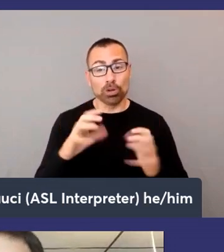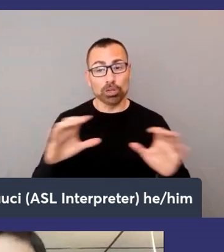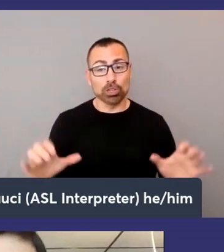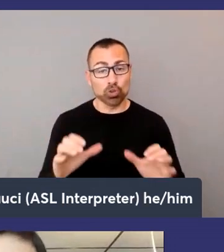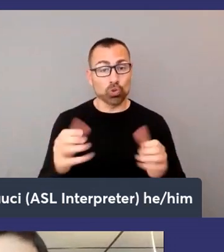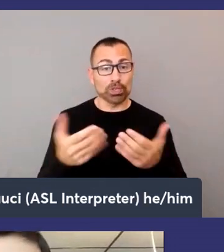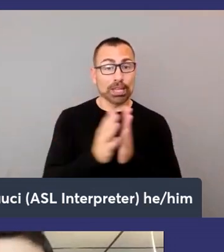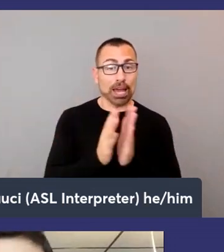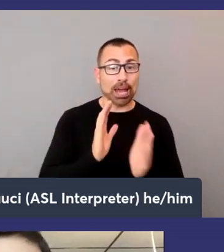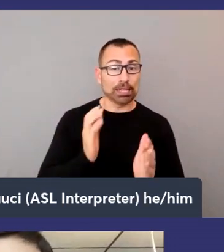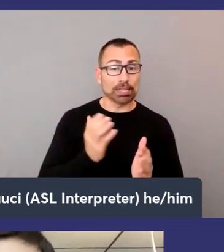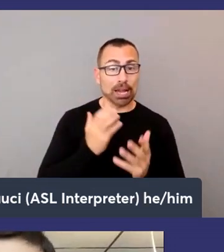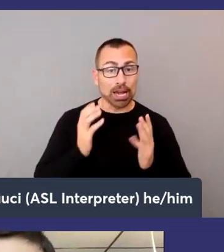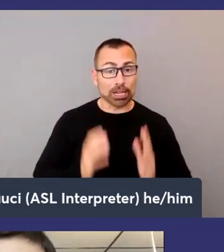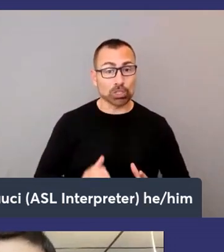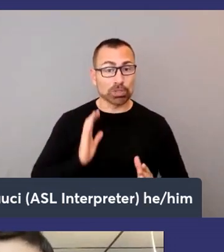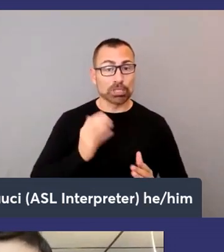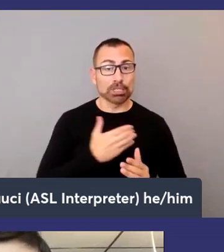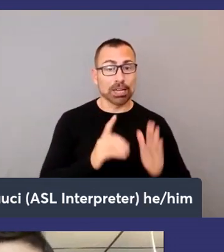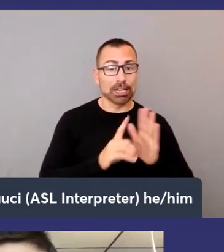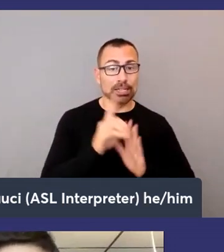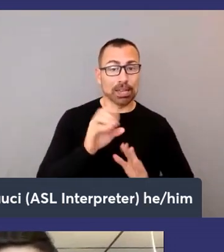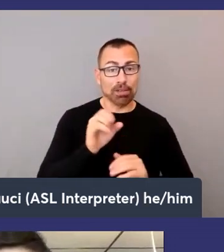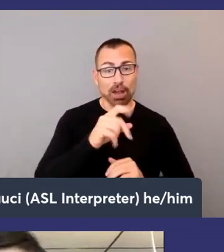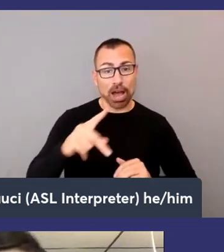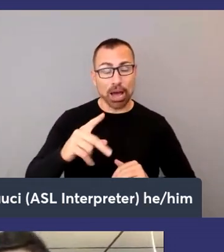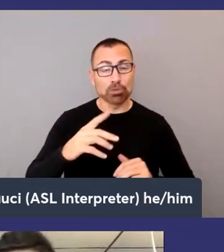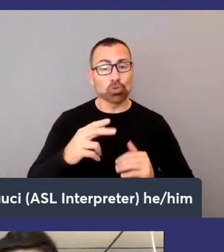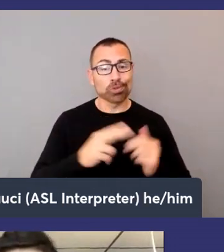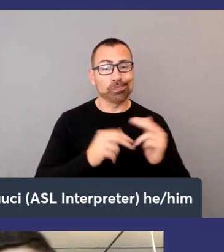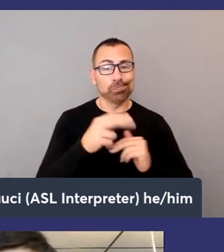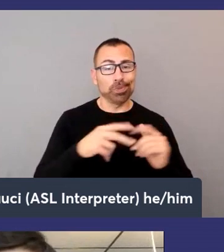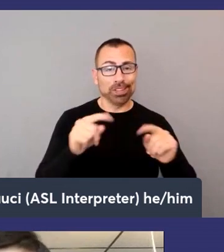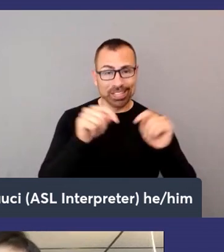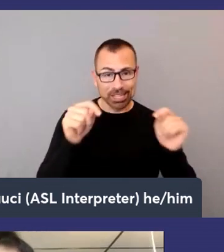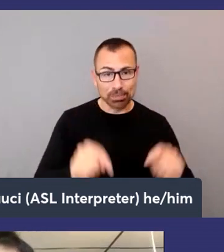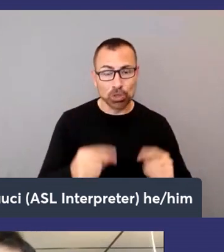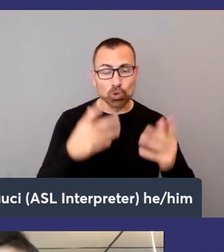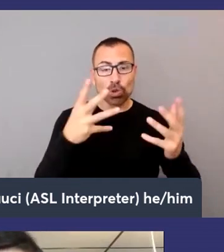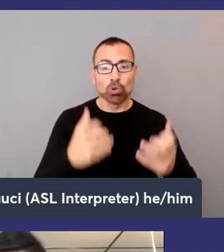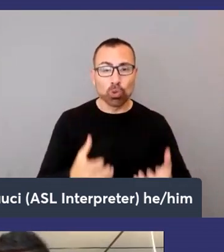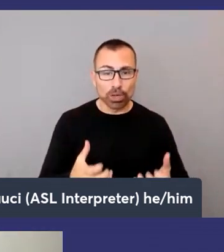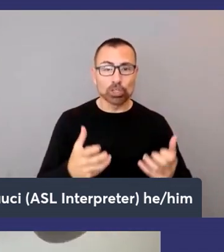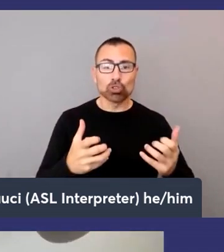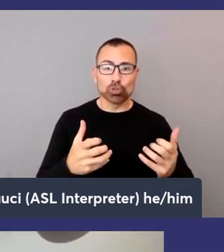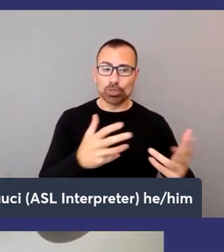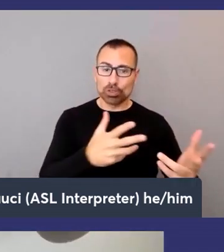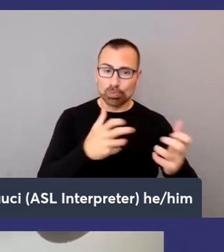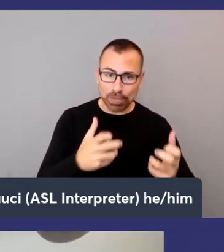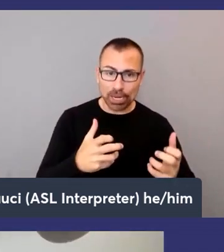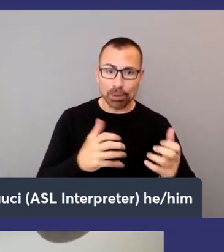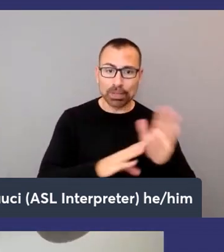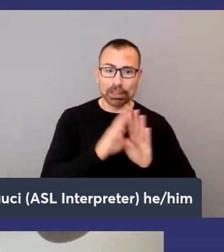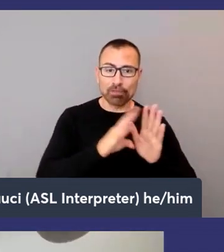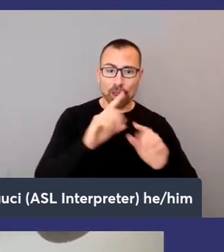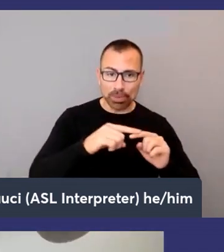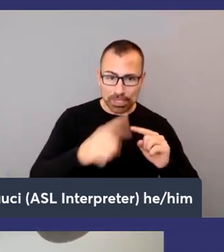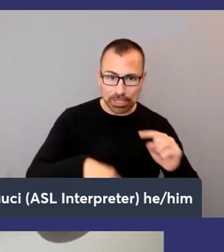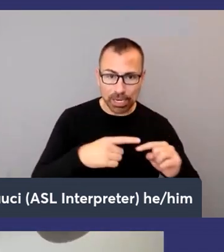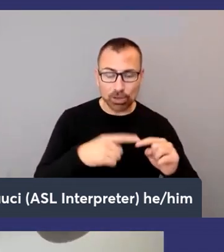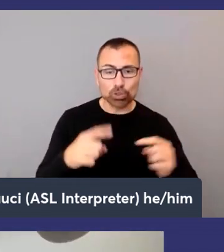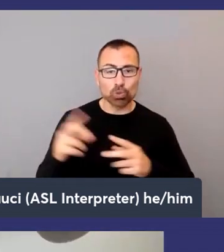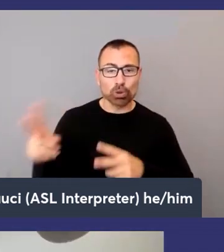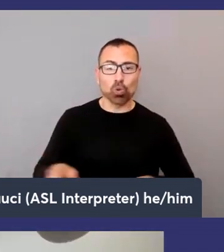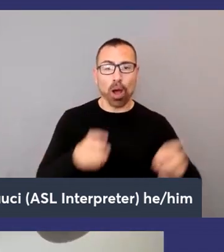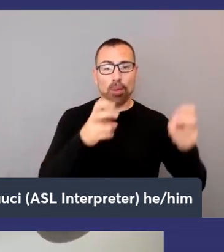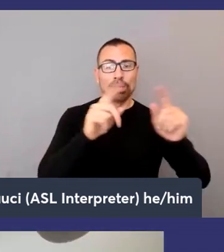customer, as our developers, like building their CloudFormation templates, we wanted to speed up the entire dev test cycle, right? We wanted to ensure that when you're uploading your tech templates to